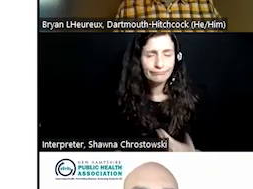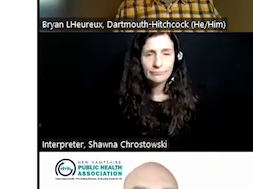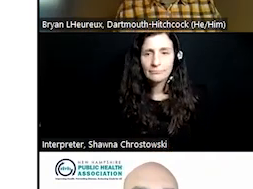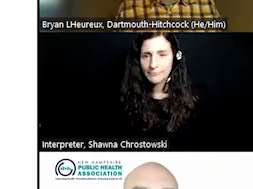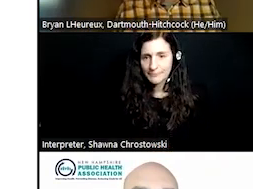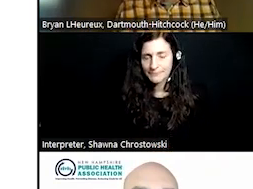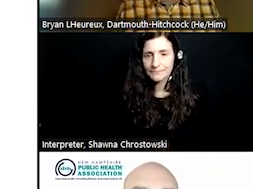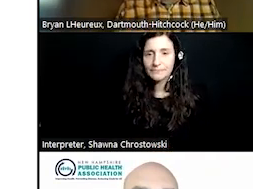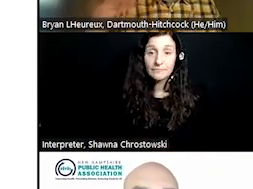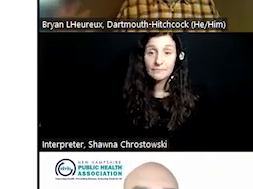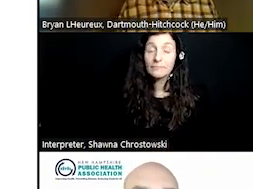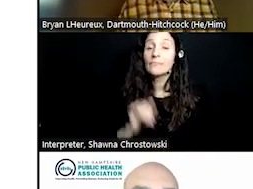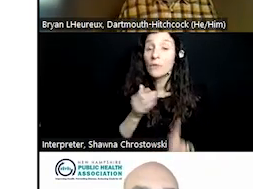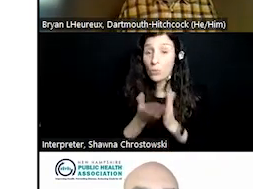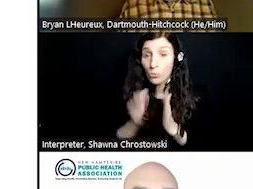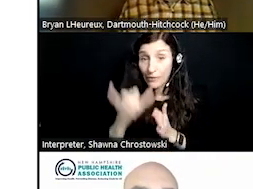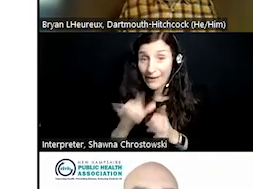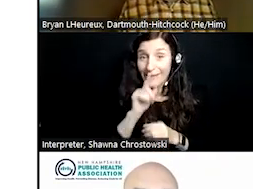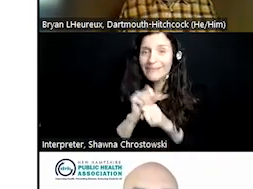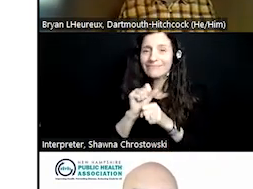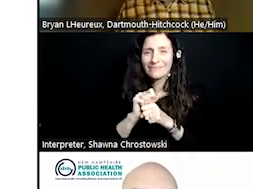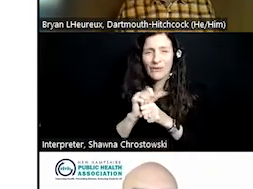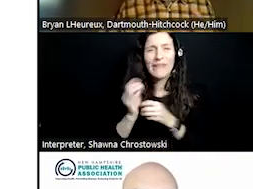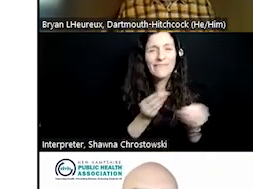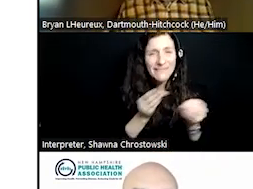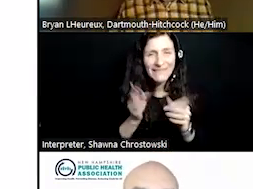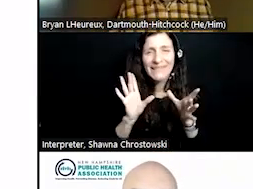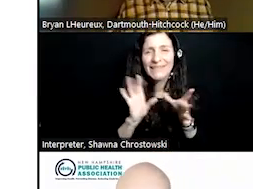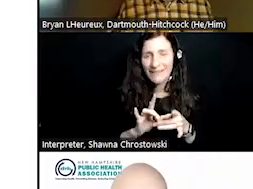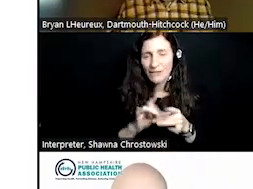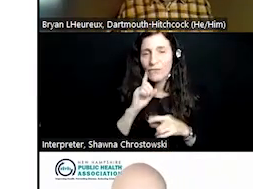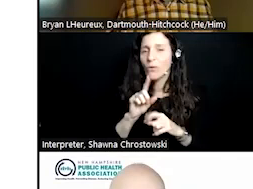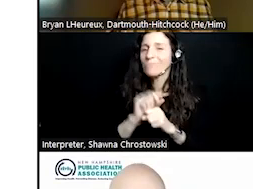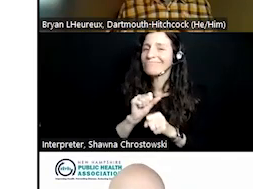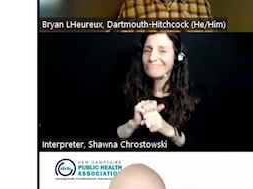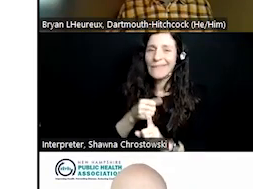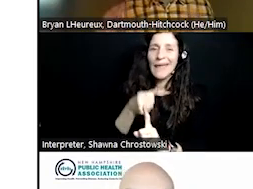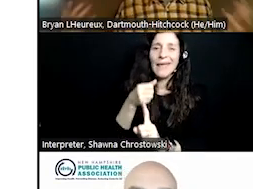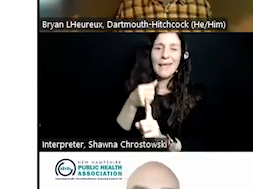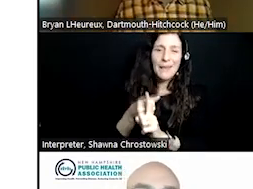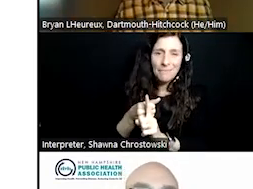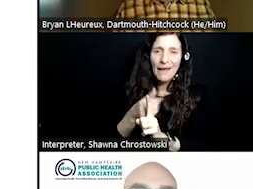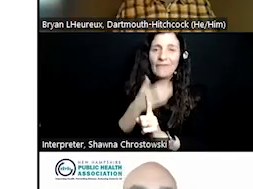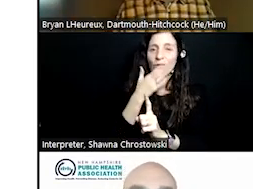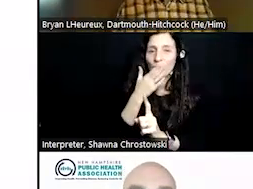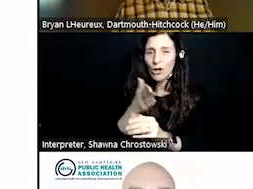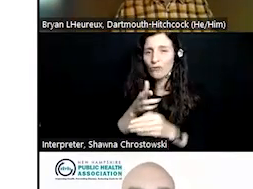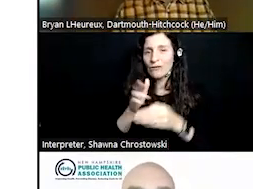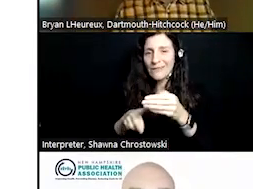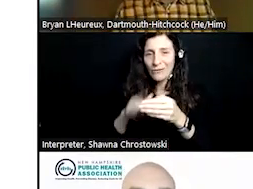And through that, really facilitating the connections to have some impactful results for the